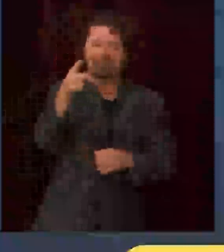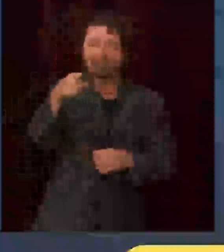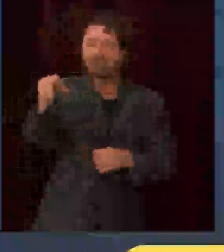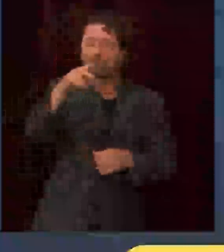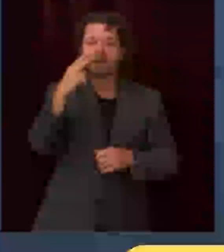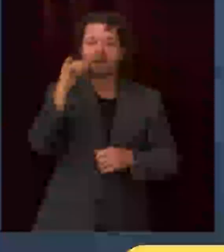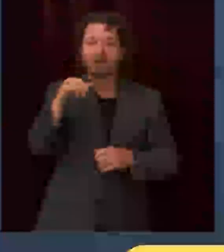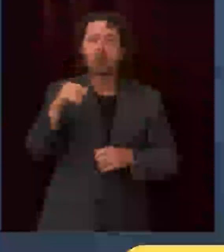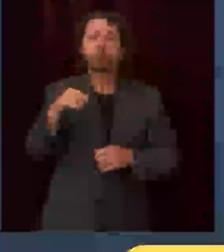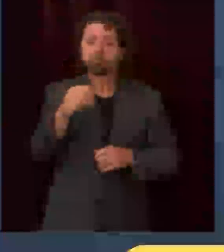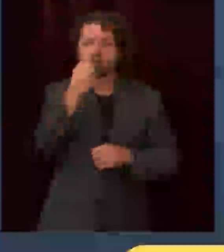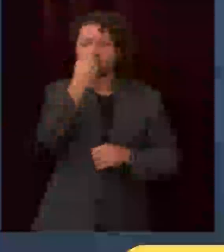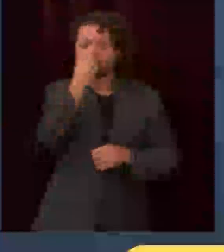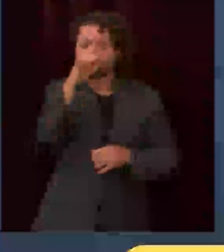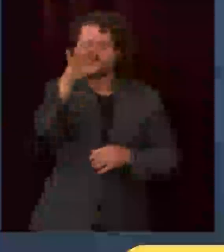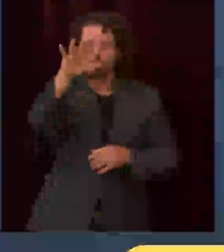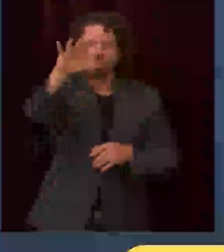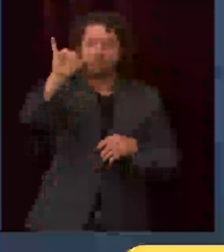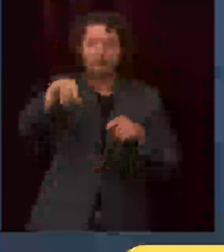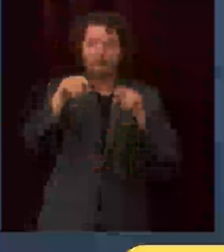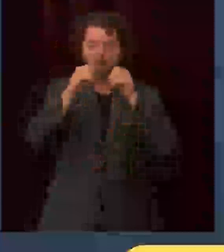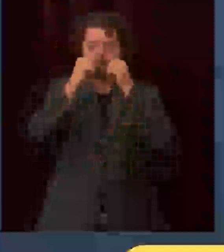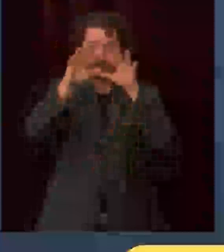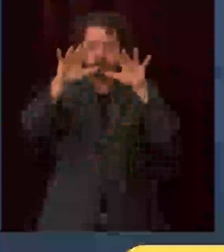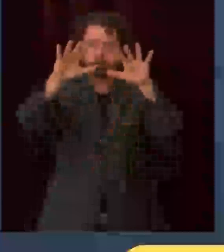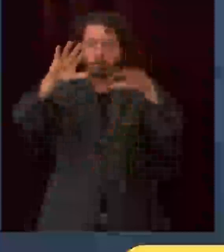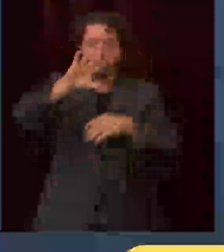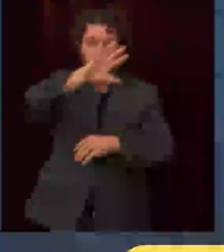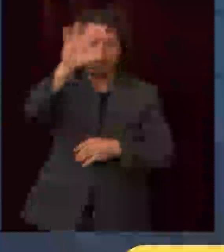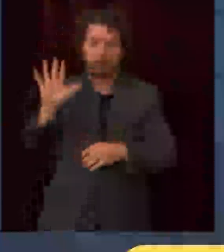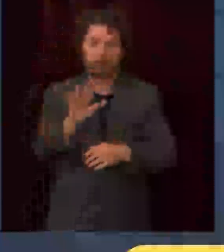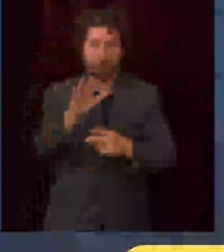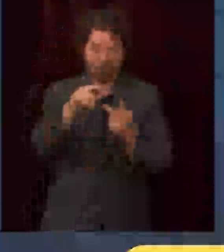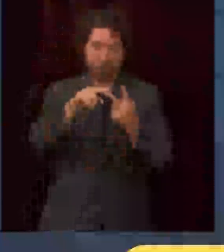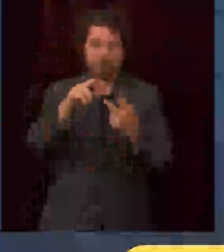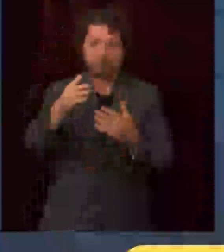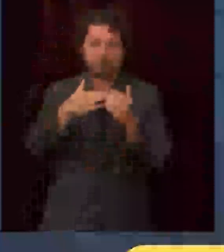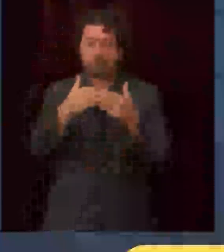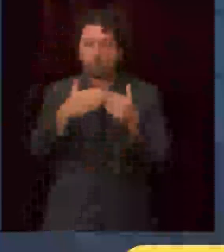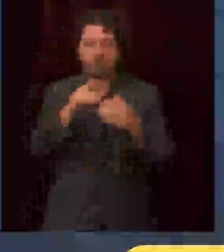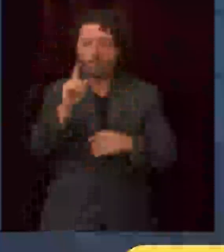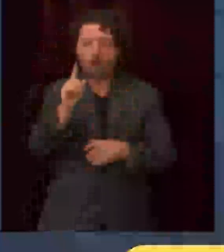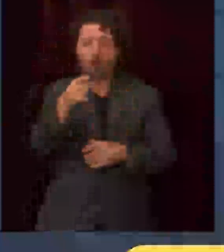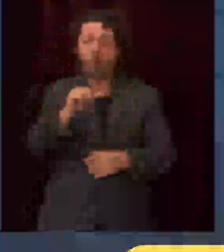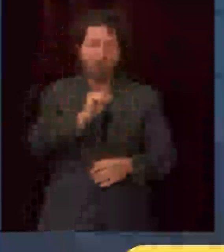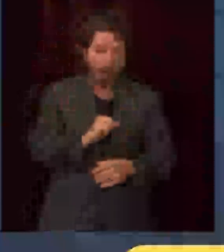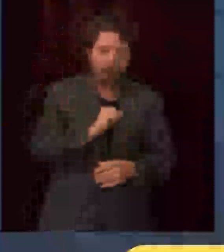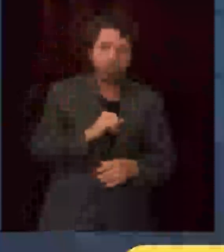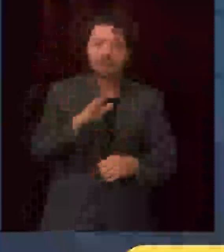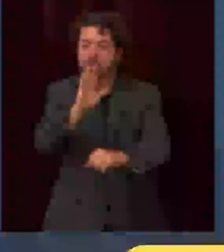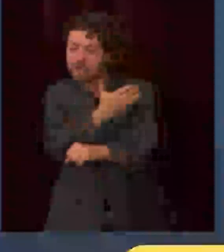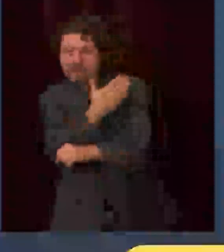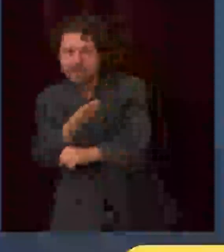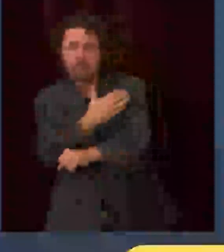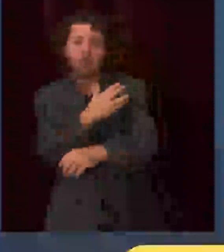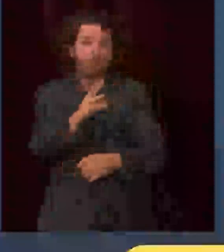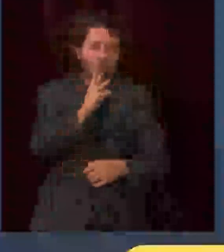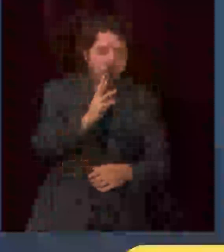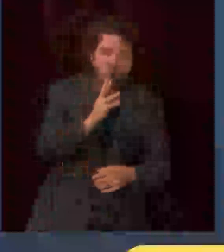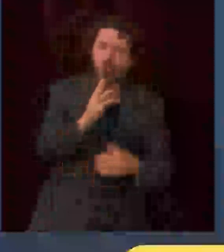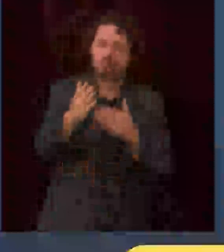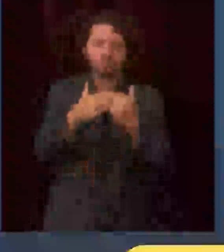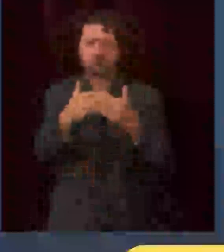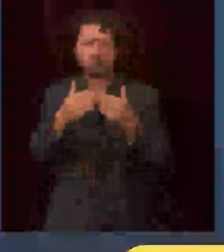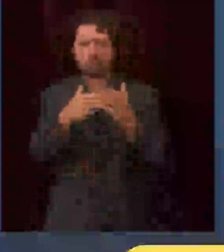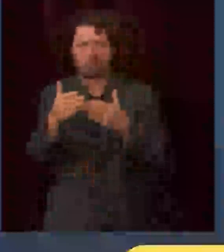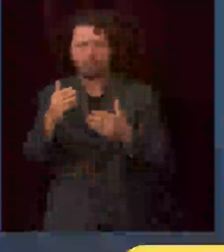again, a mask is very effective at capturing those droplets when they leave our mouths or our nose. So those are the two biggest parts,